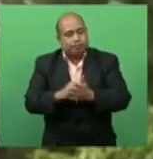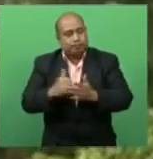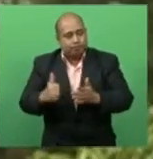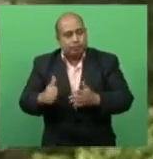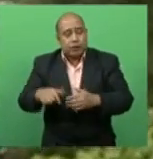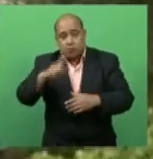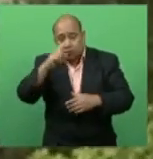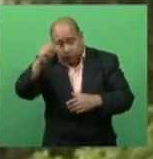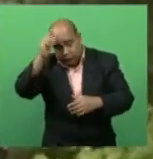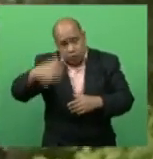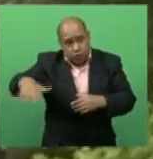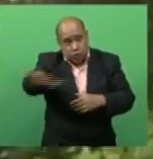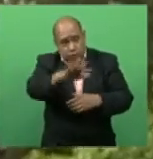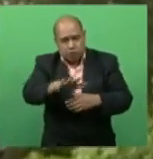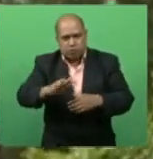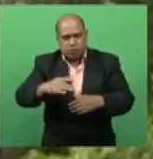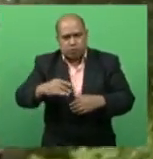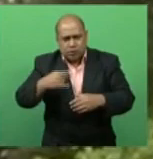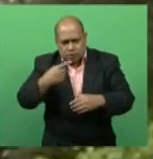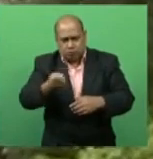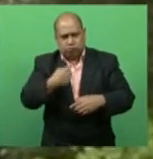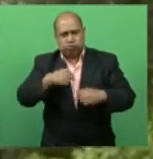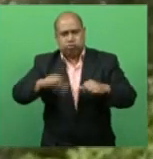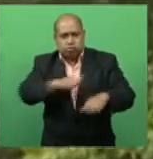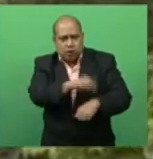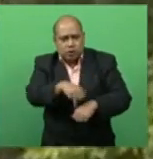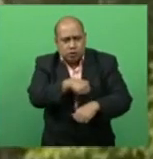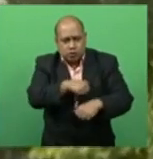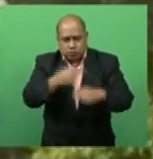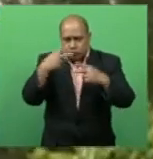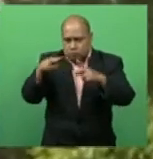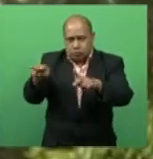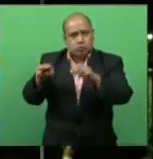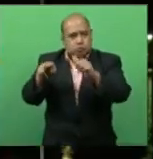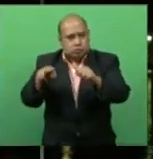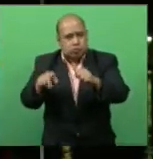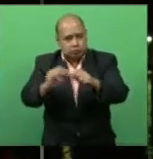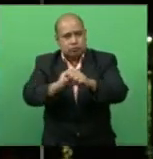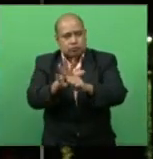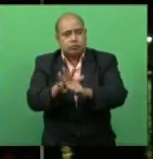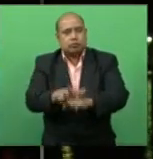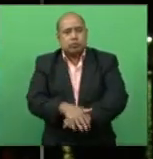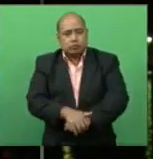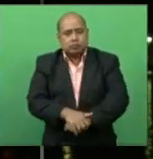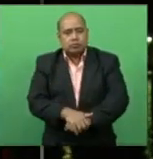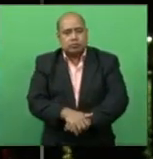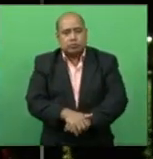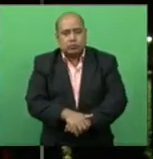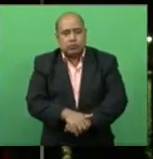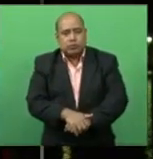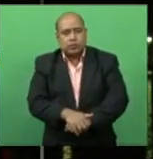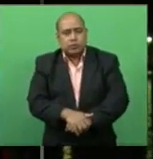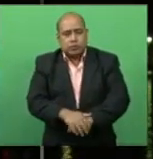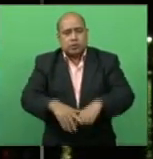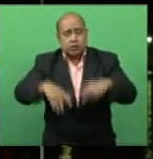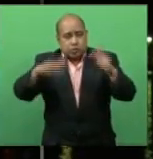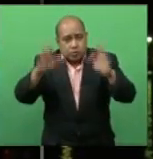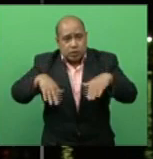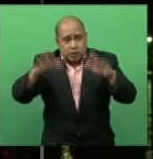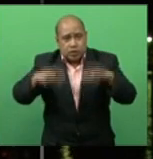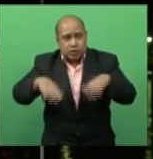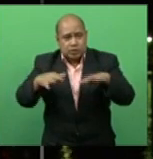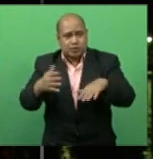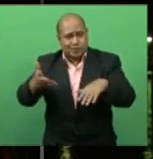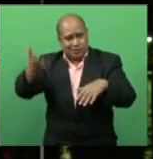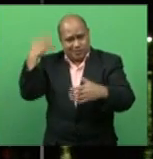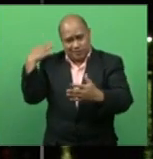act as if the virus is still out there, because it is. With persistent rain over the last few days, Fijians are